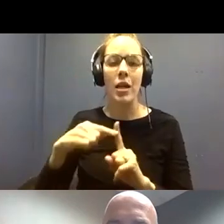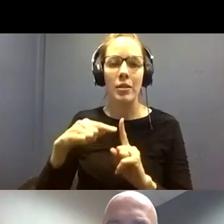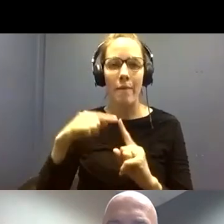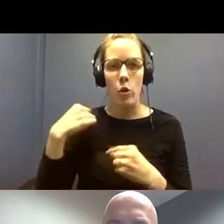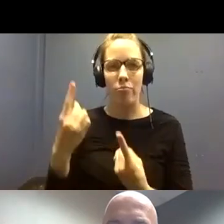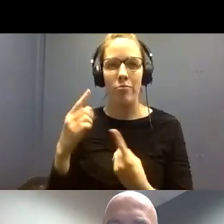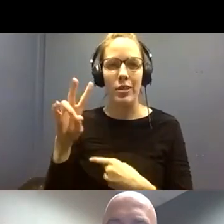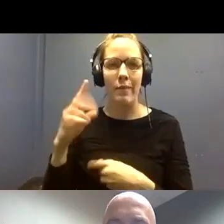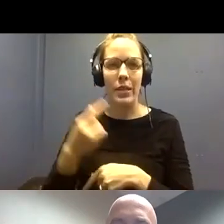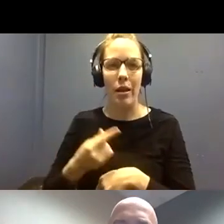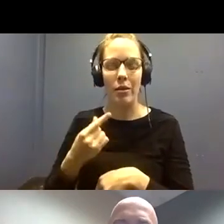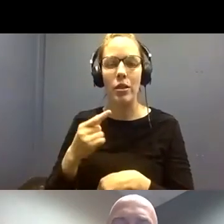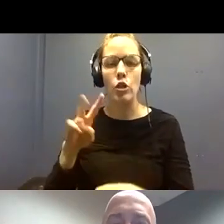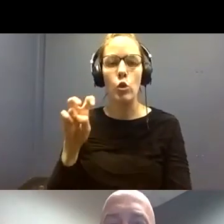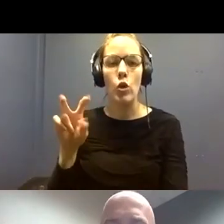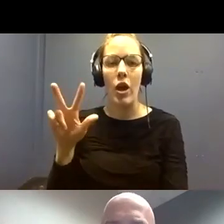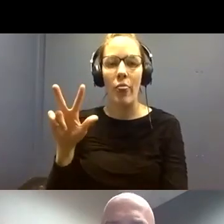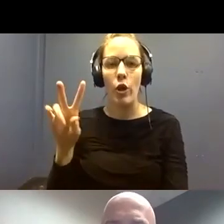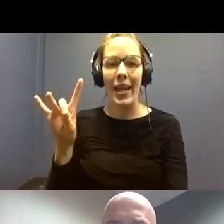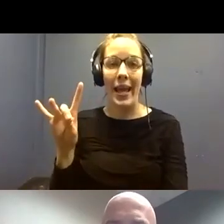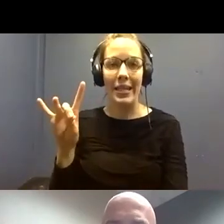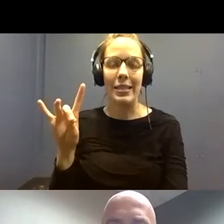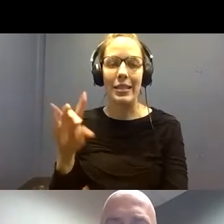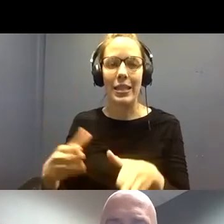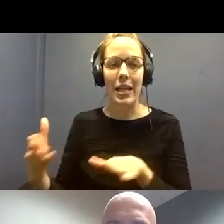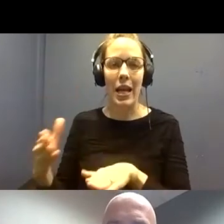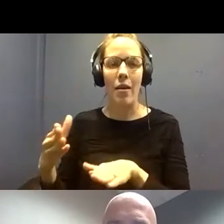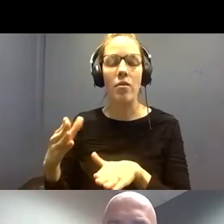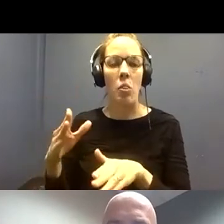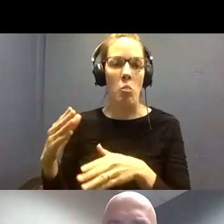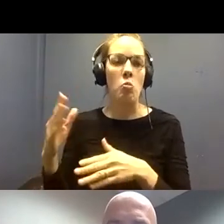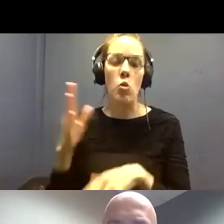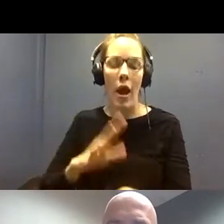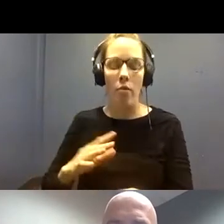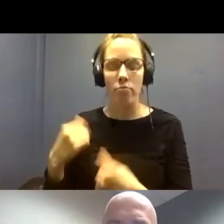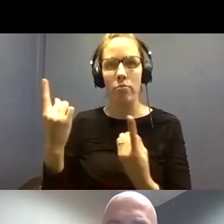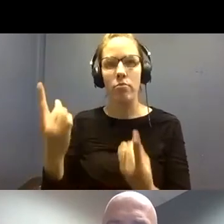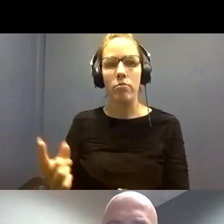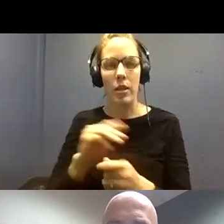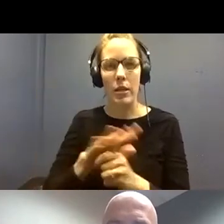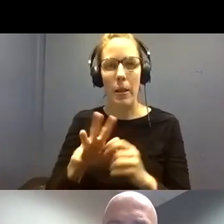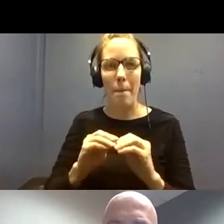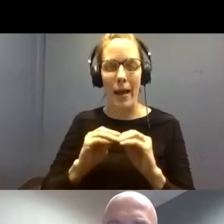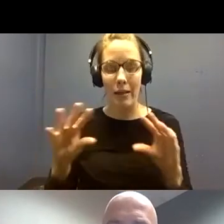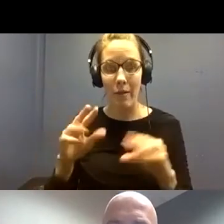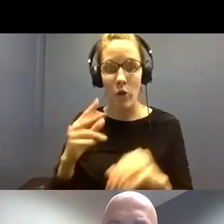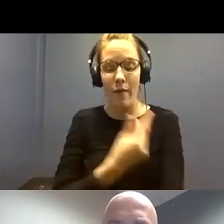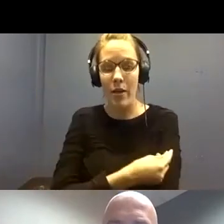at 238 deaths throughout this pandemic. For vaccinations, we